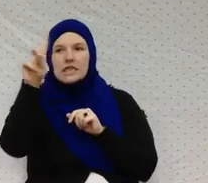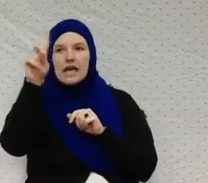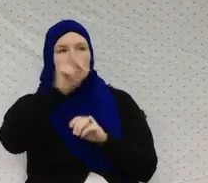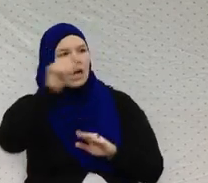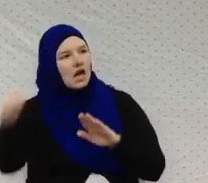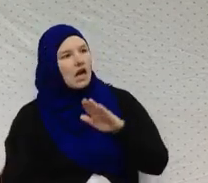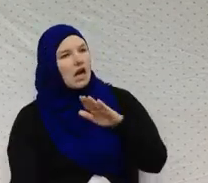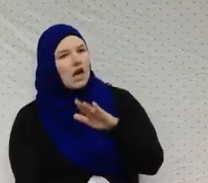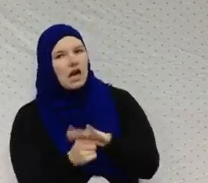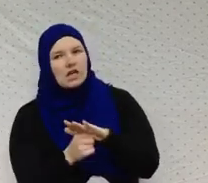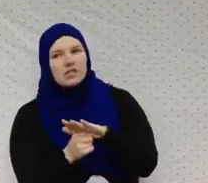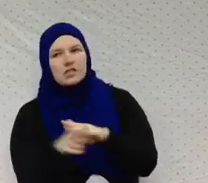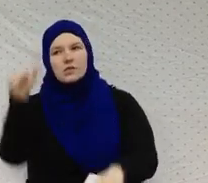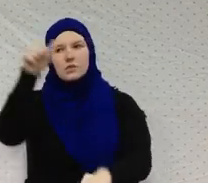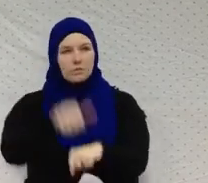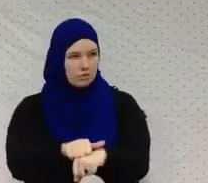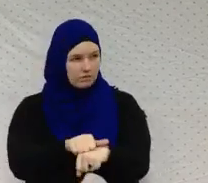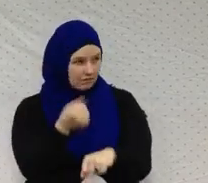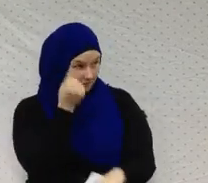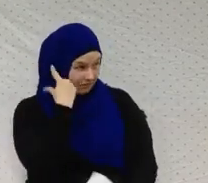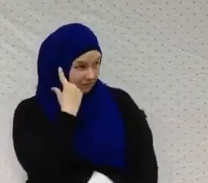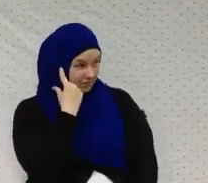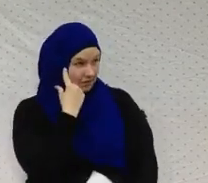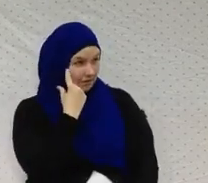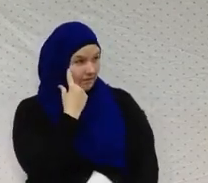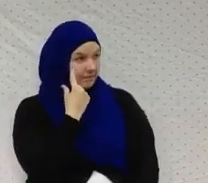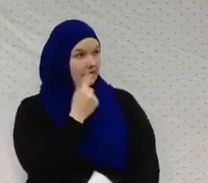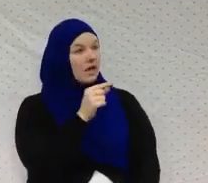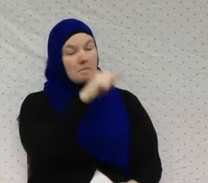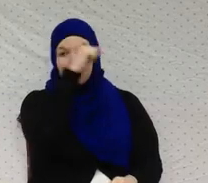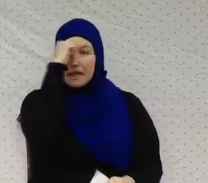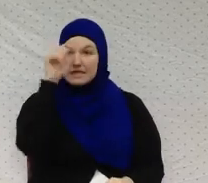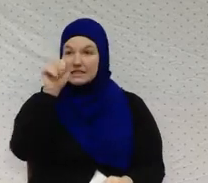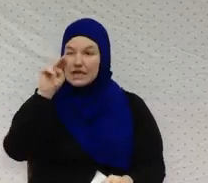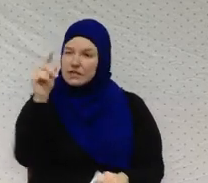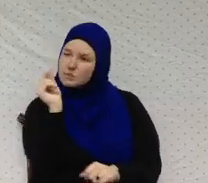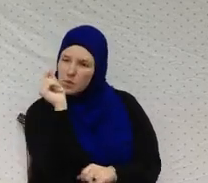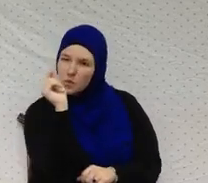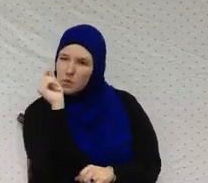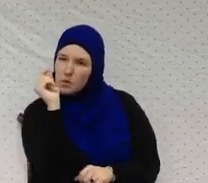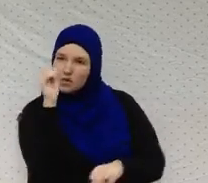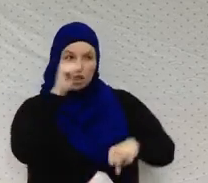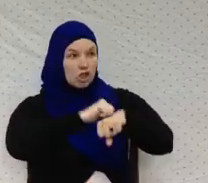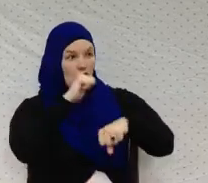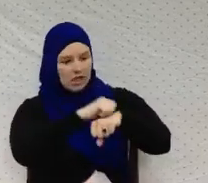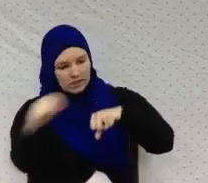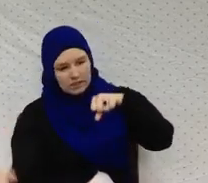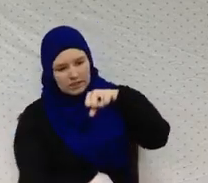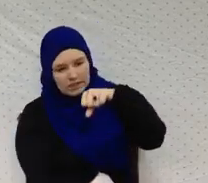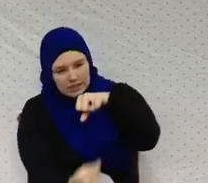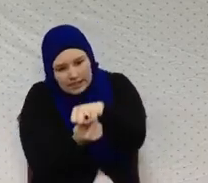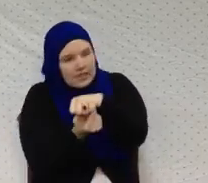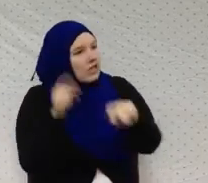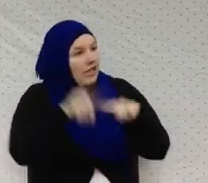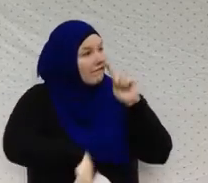whatever under a solid stone or inside a solid stone that you could